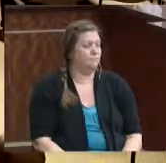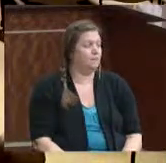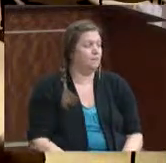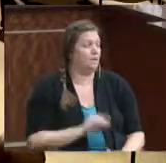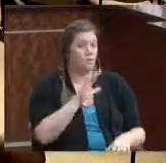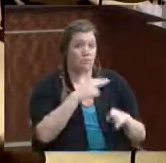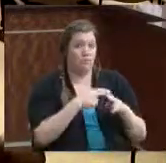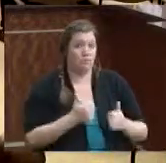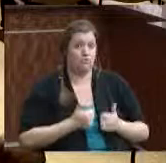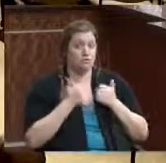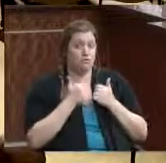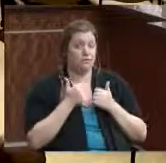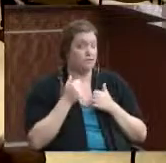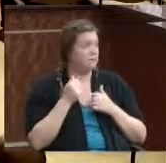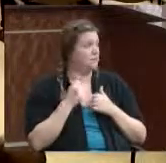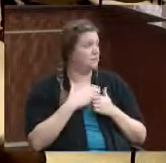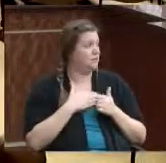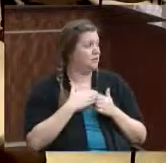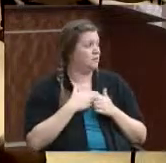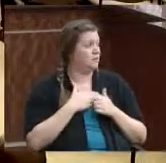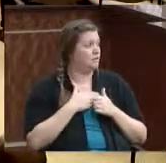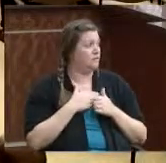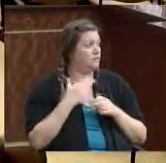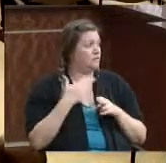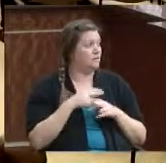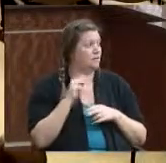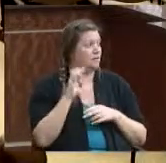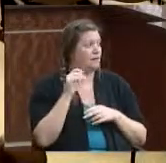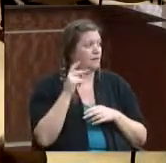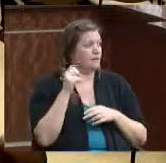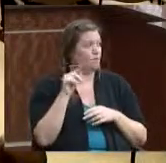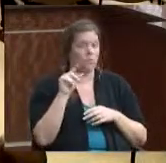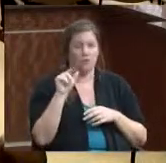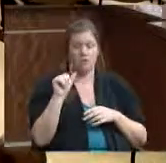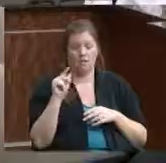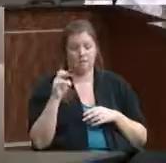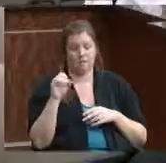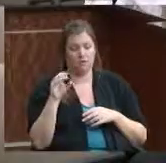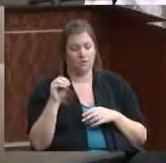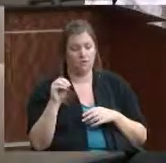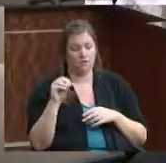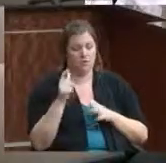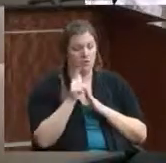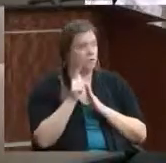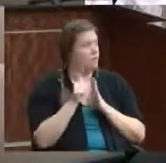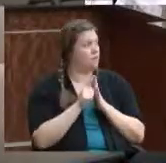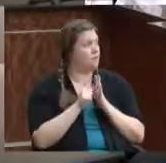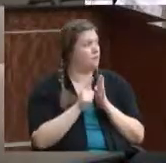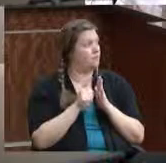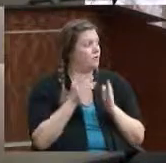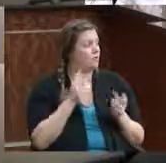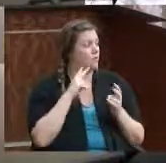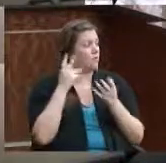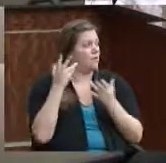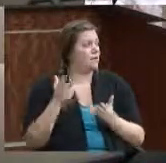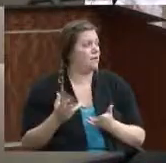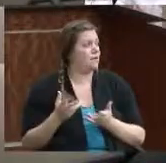Your name and address for the record, sure, please. For the record, my name is Matthew Tedesco, the law firm McNamee-Hosey, here on behalf